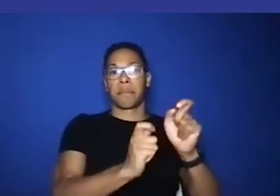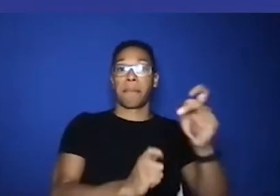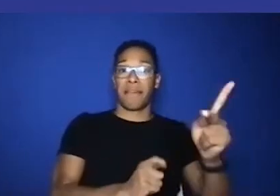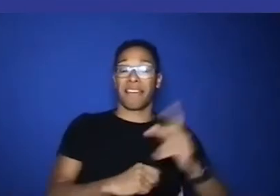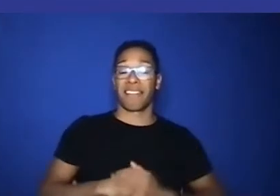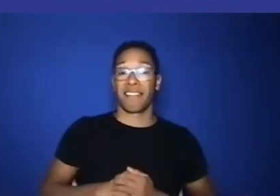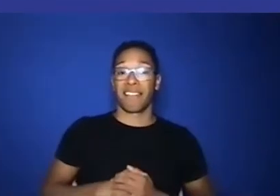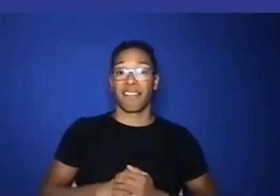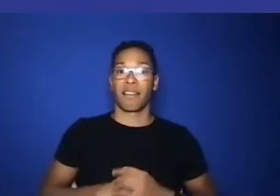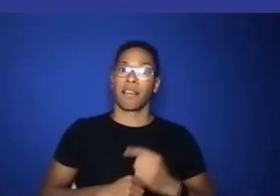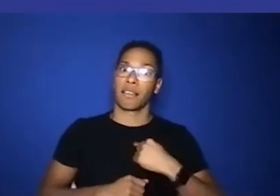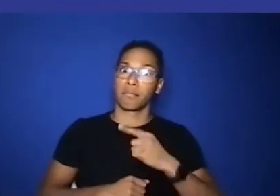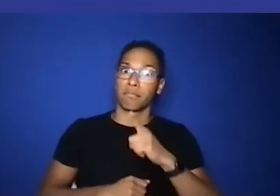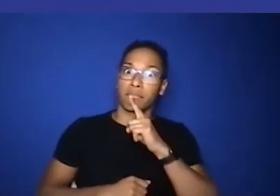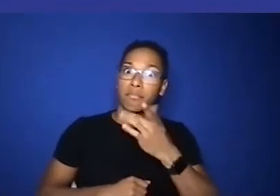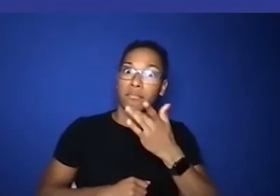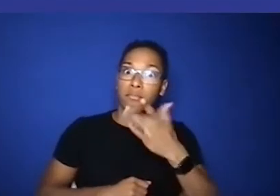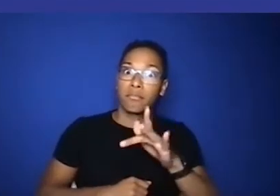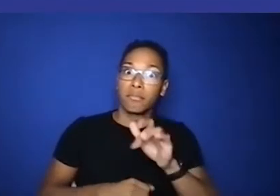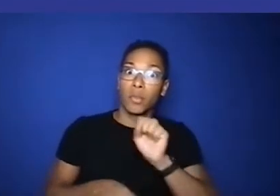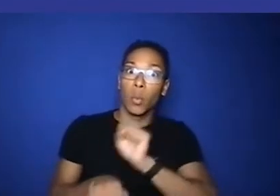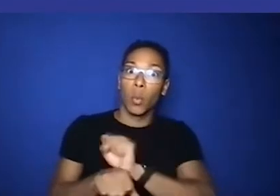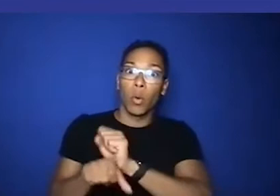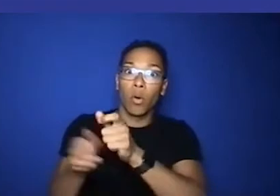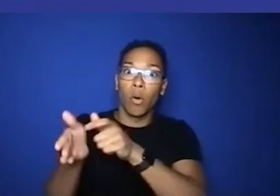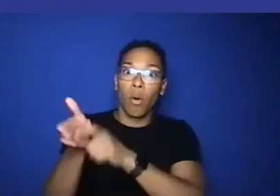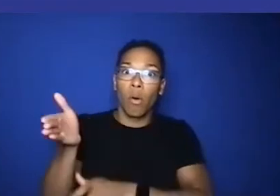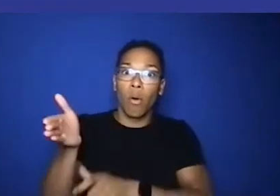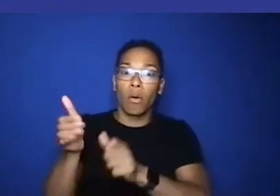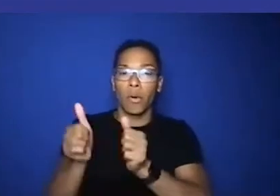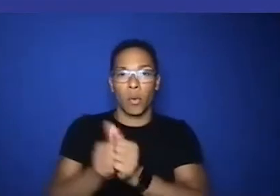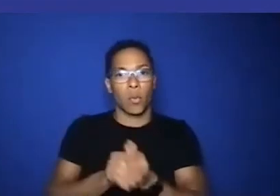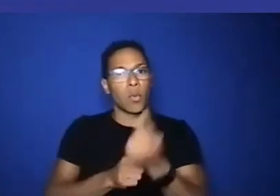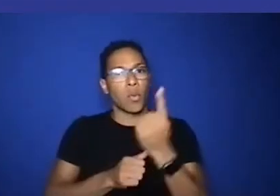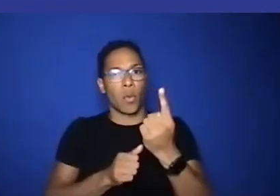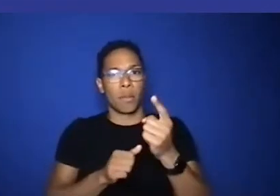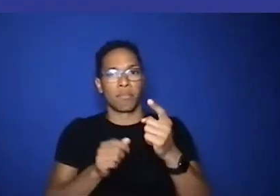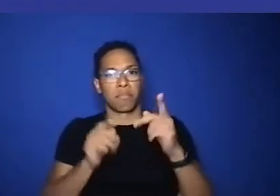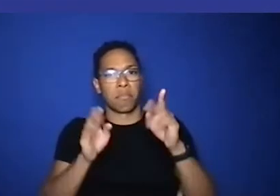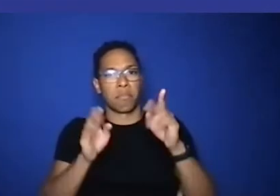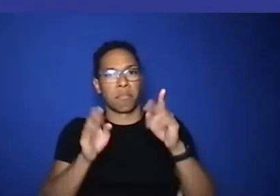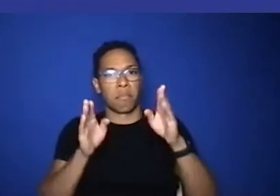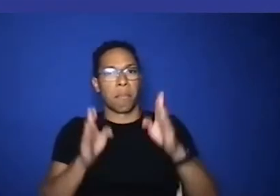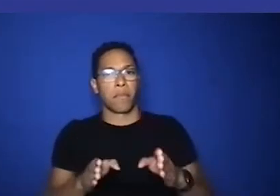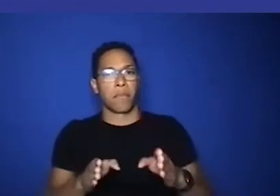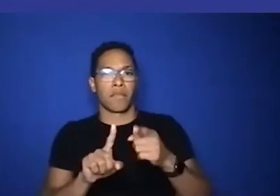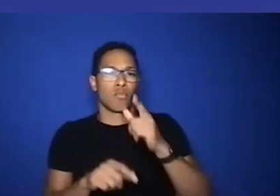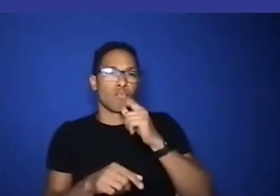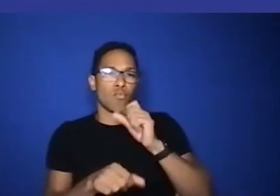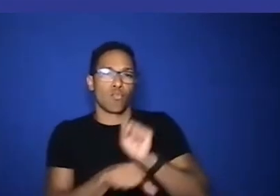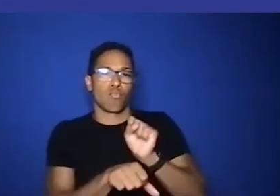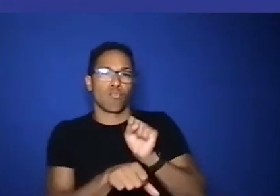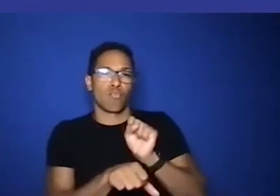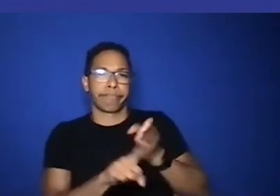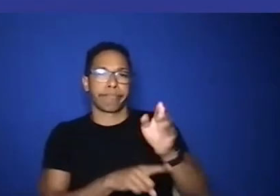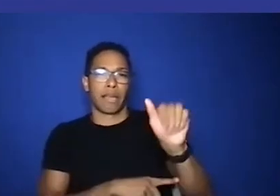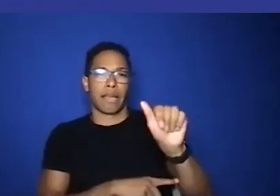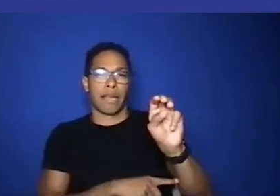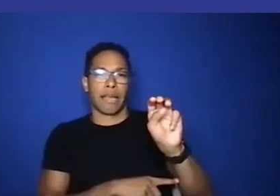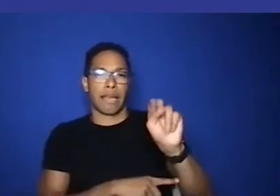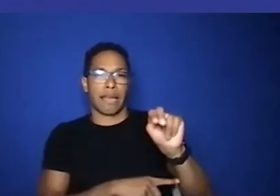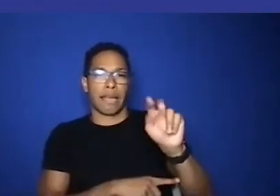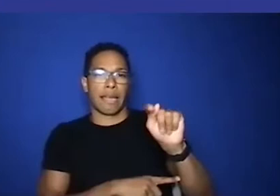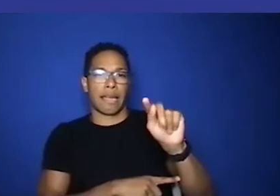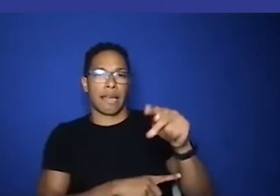fortunate to work on an article with an anthropologist from the University of East Anglia, and they insisted